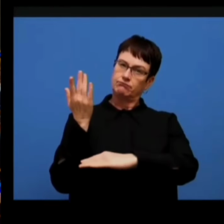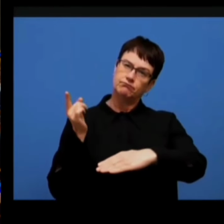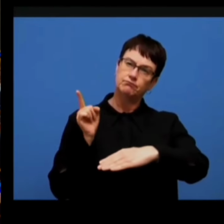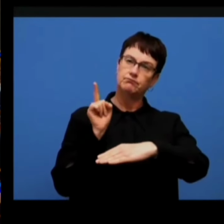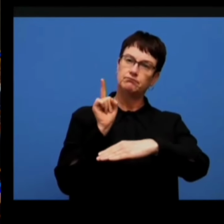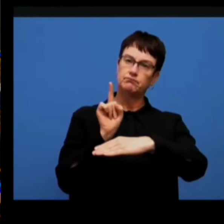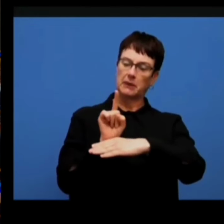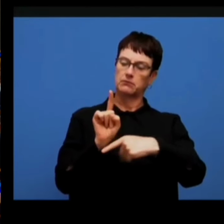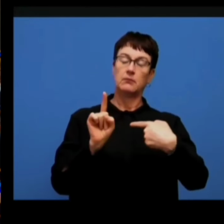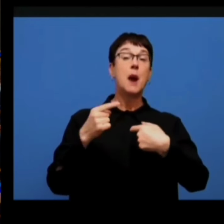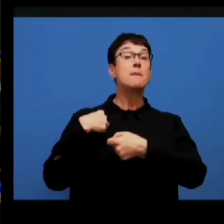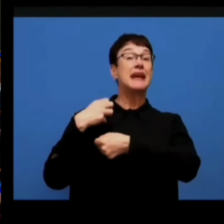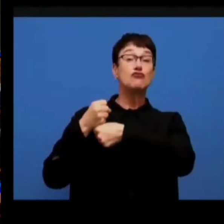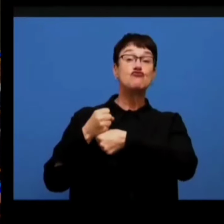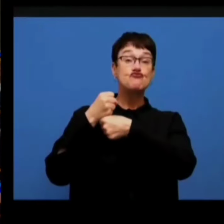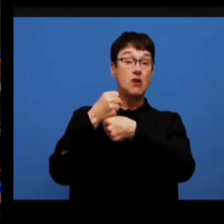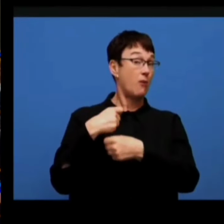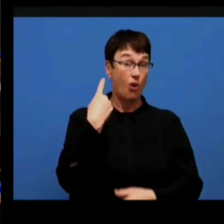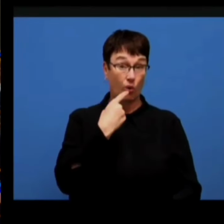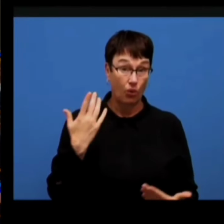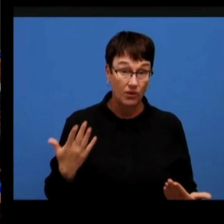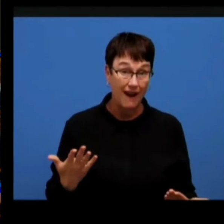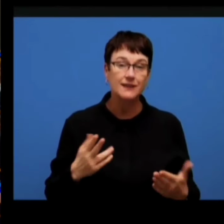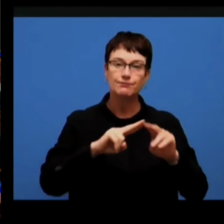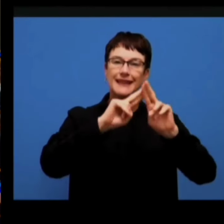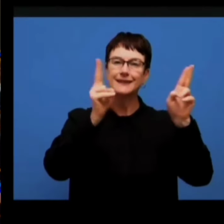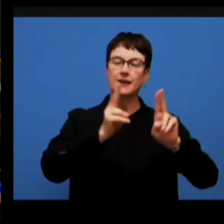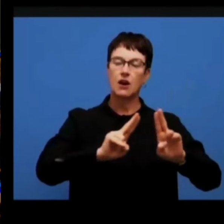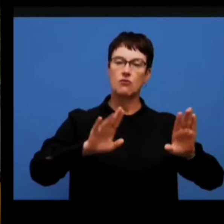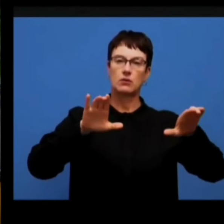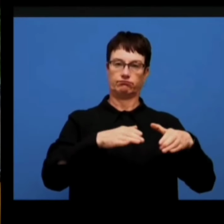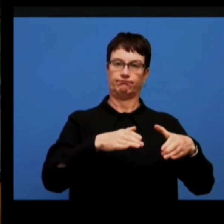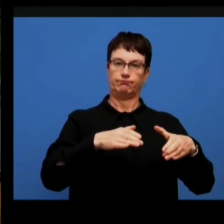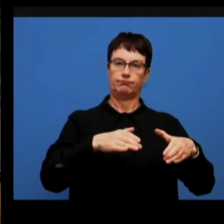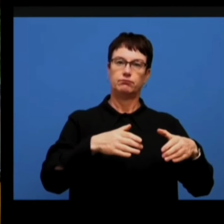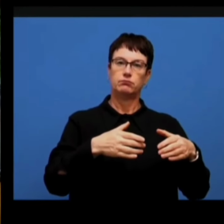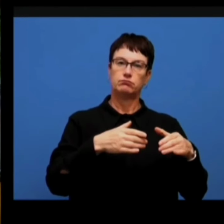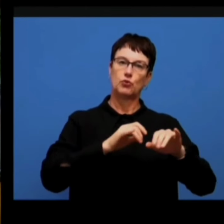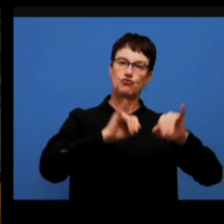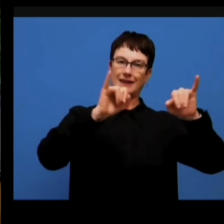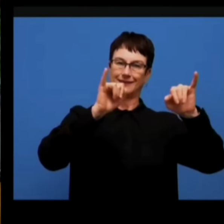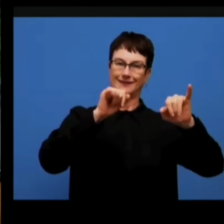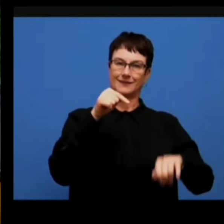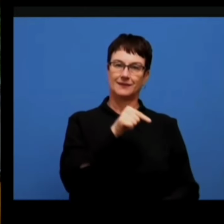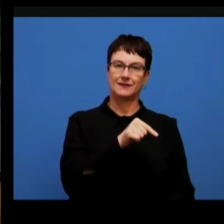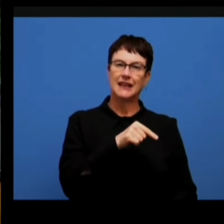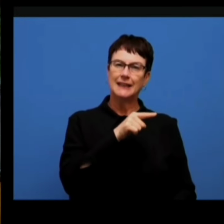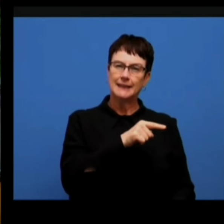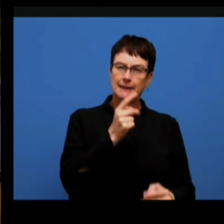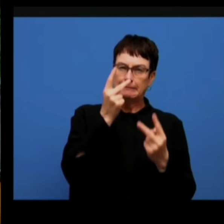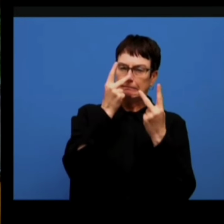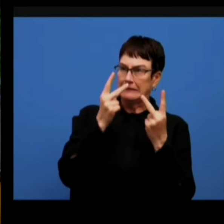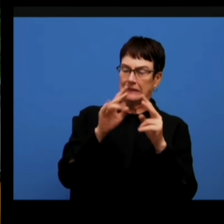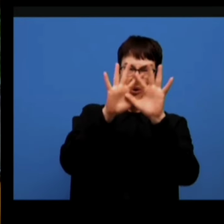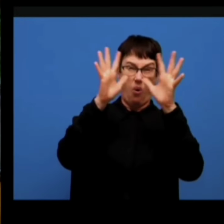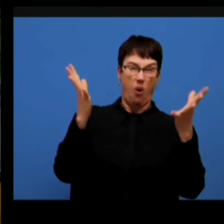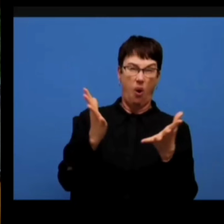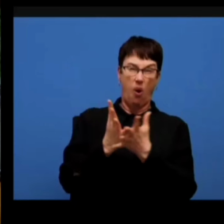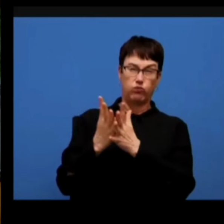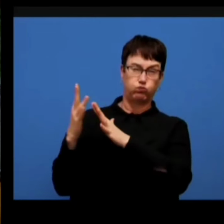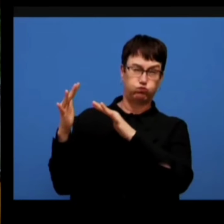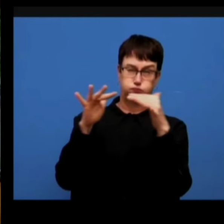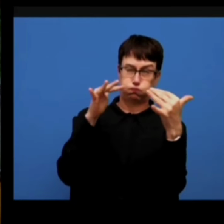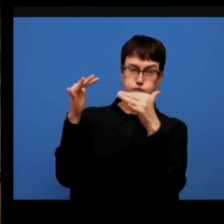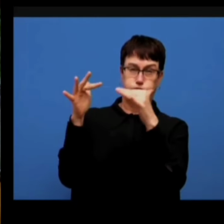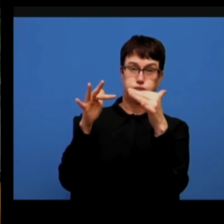Group is profoundly concerned by the rise in armed conflicts. And looking at the United Nations, we often worry